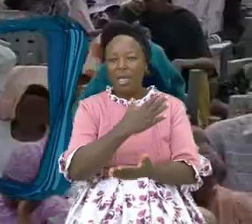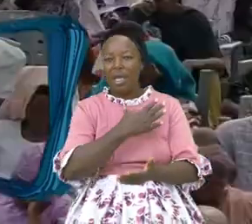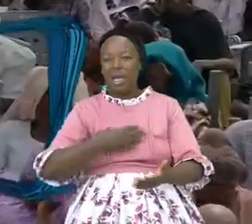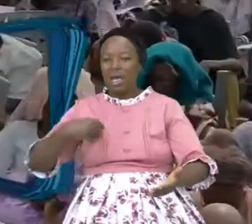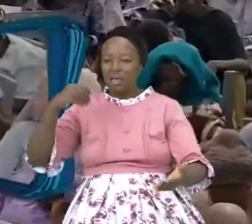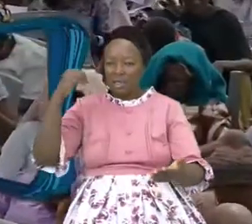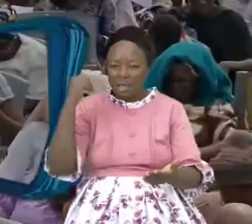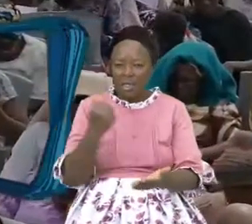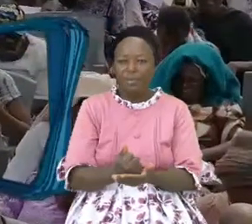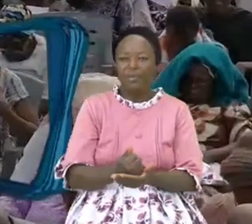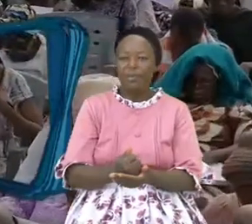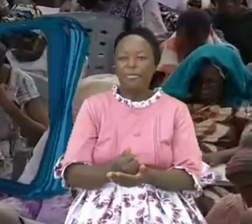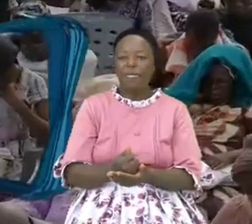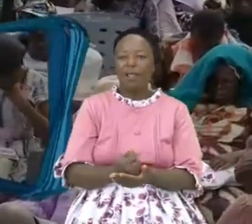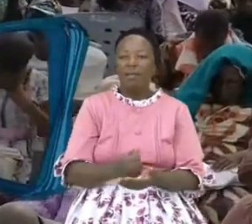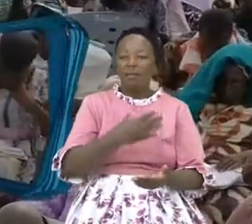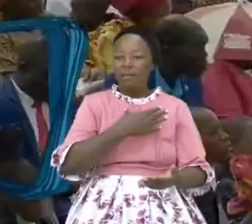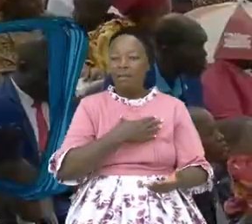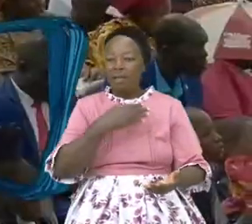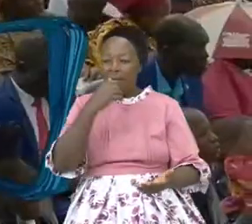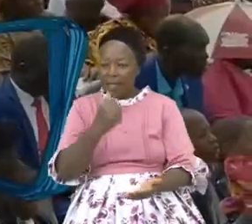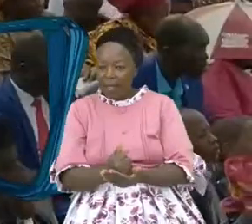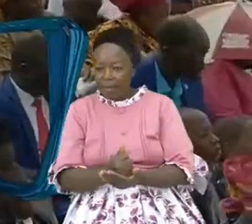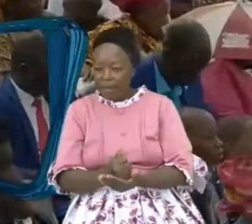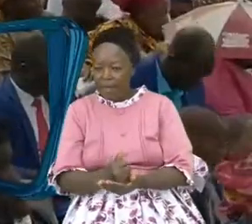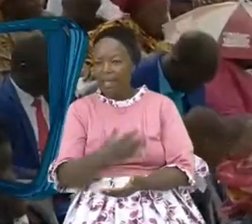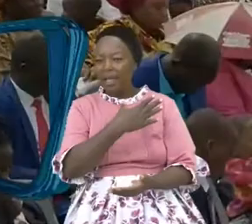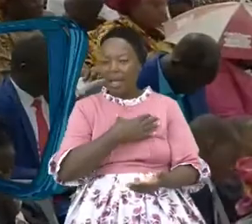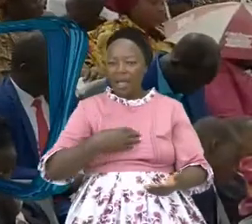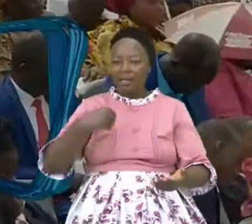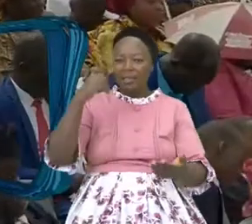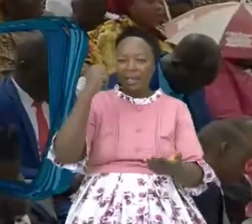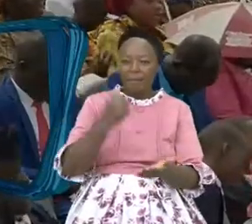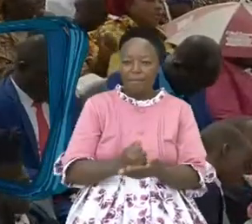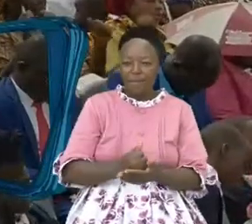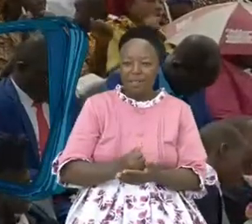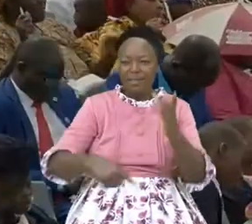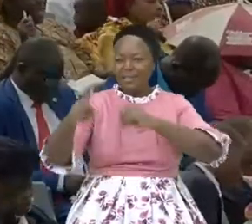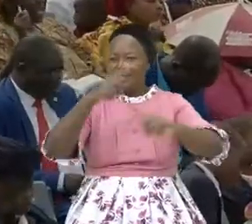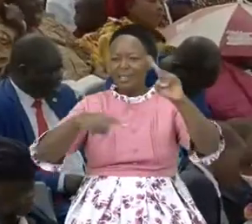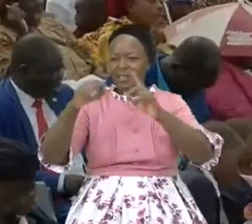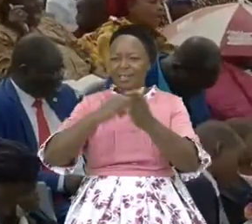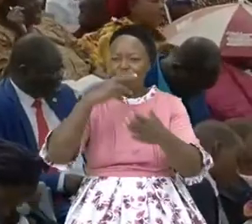amen. Amen and amen. Shout it out.